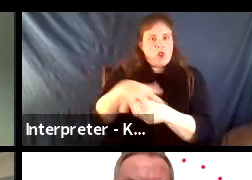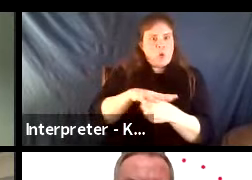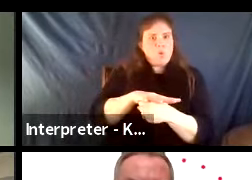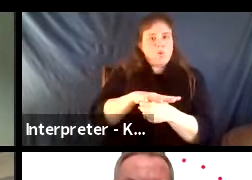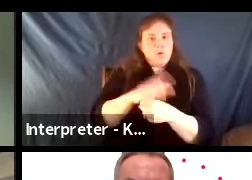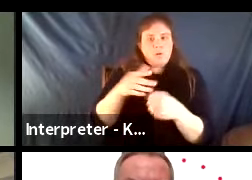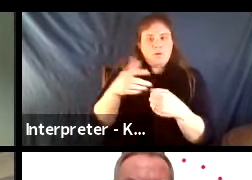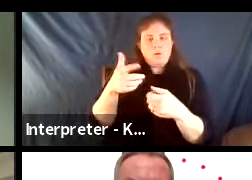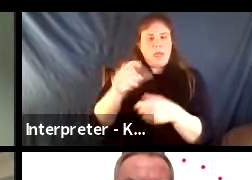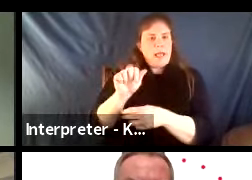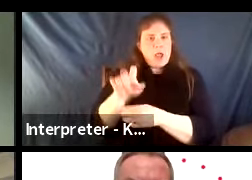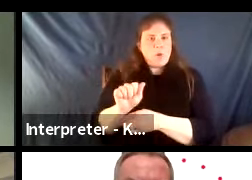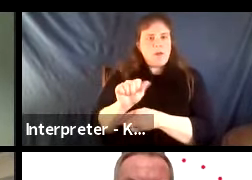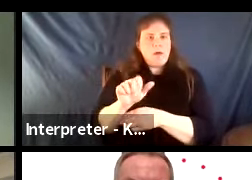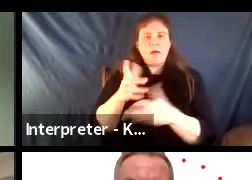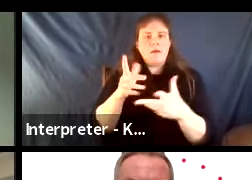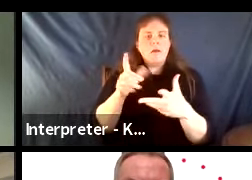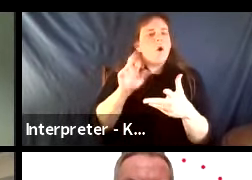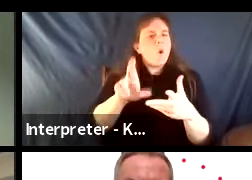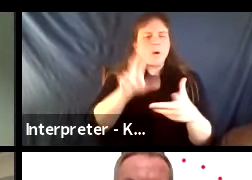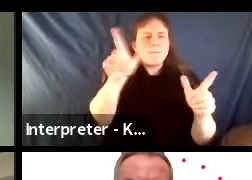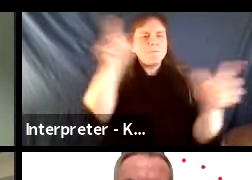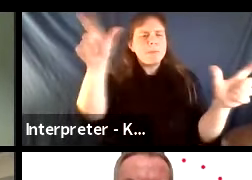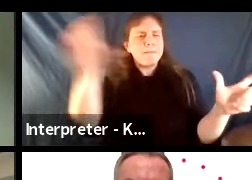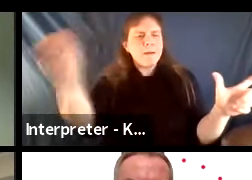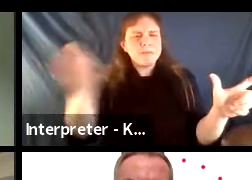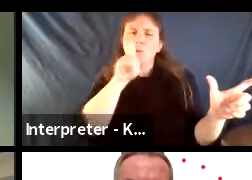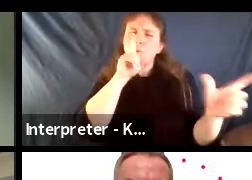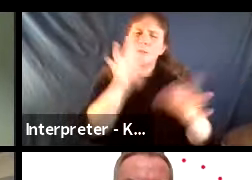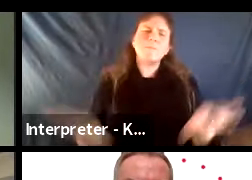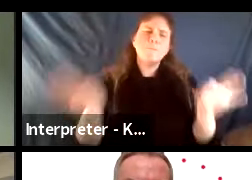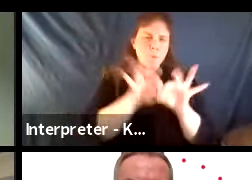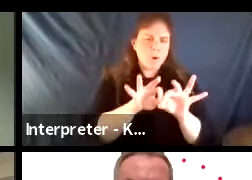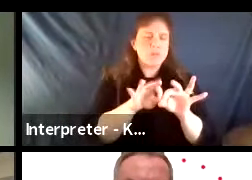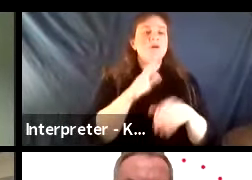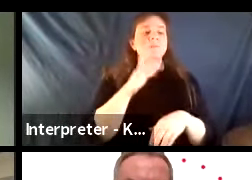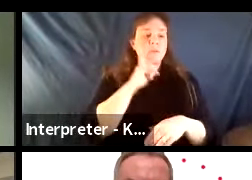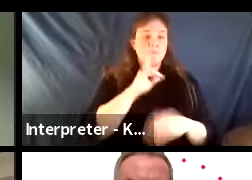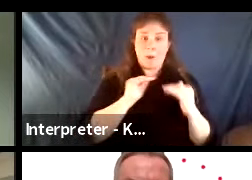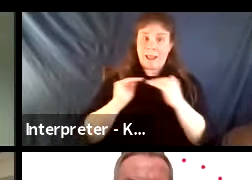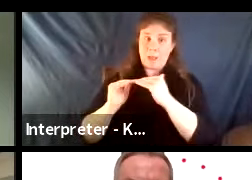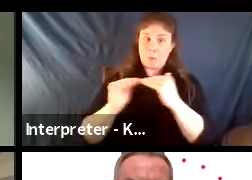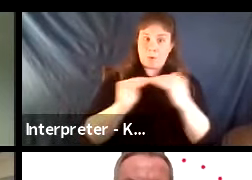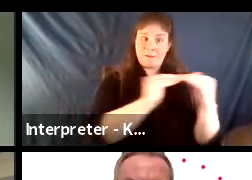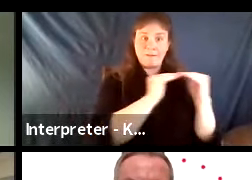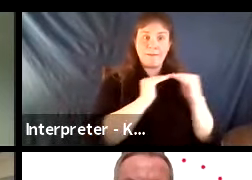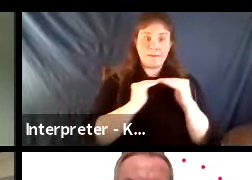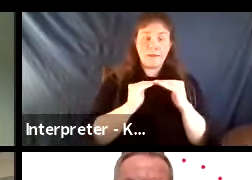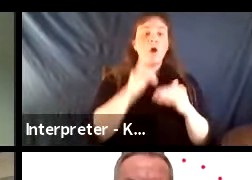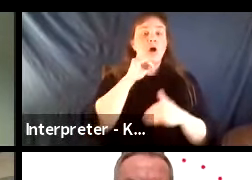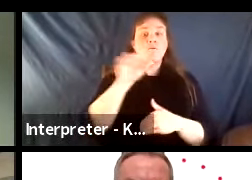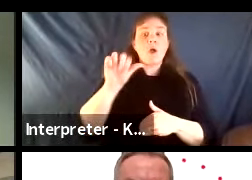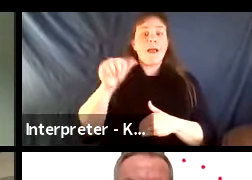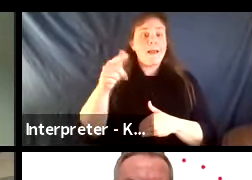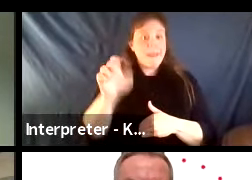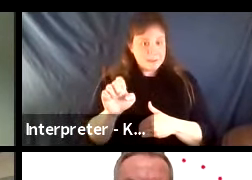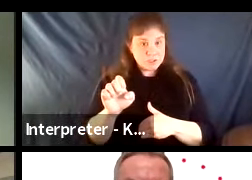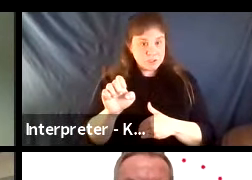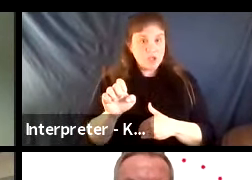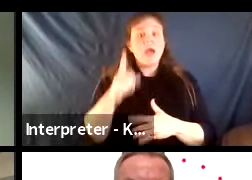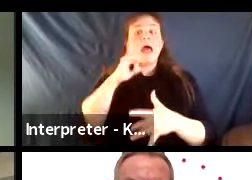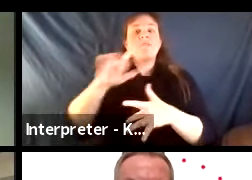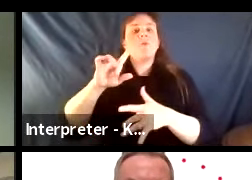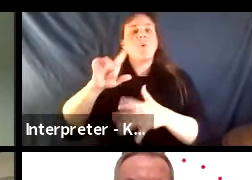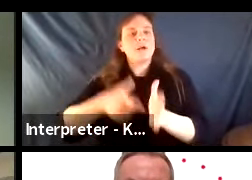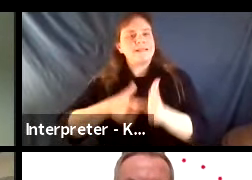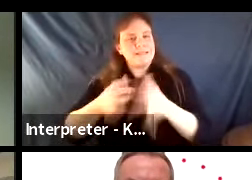critically important, I think, on the equity front, on the age front, and as to Ron's point, on the worker front as well.